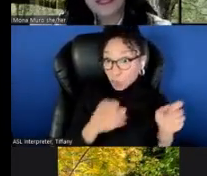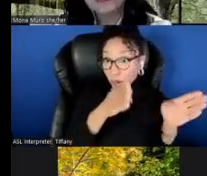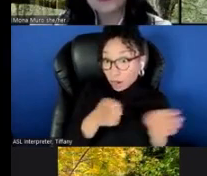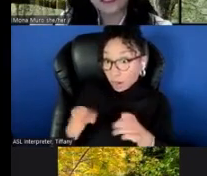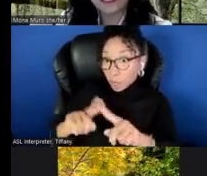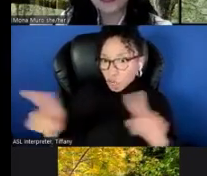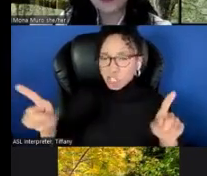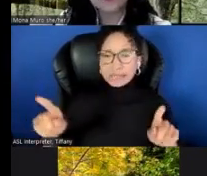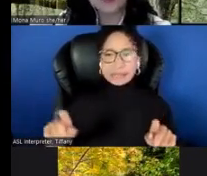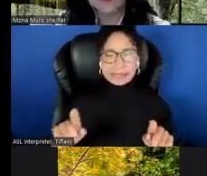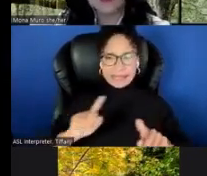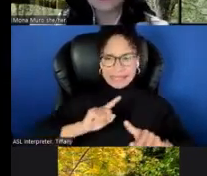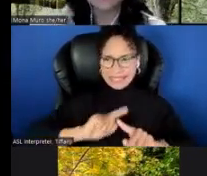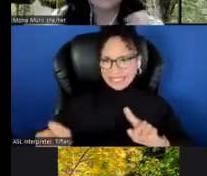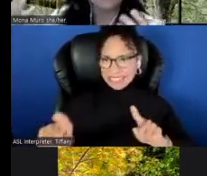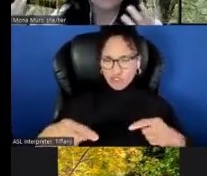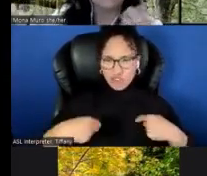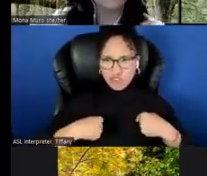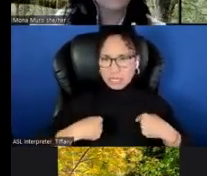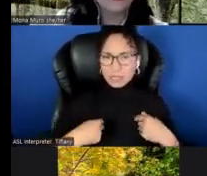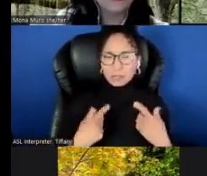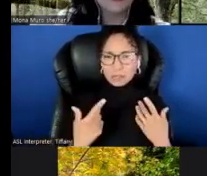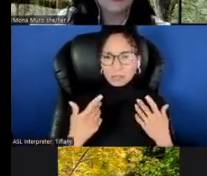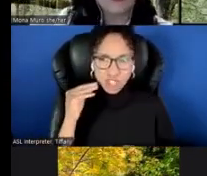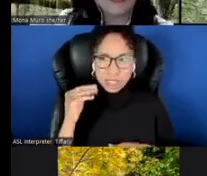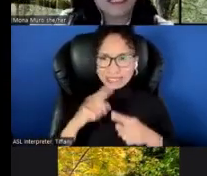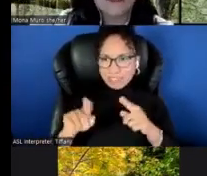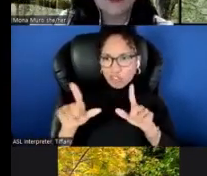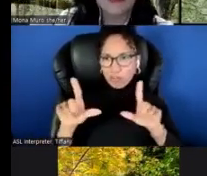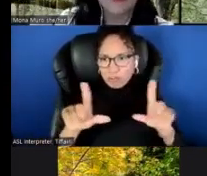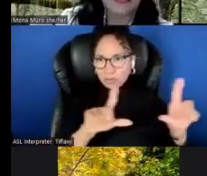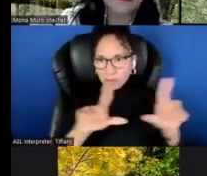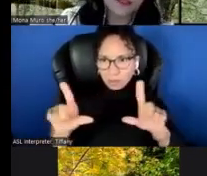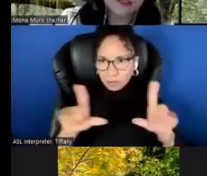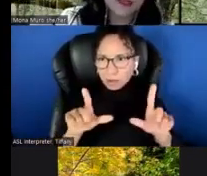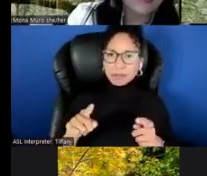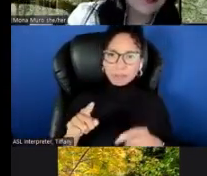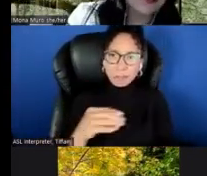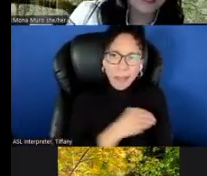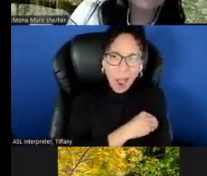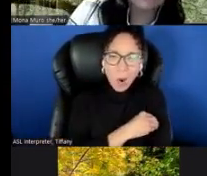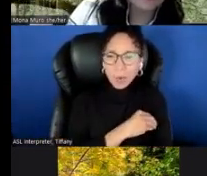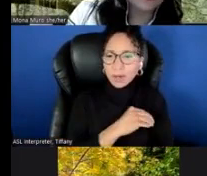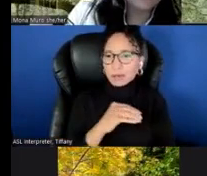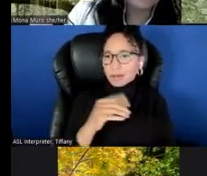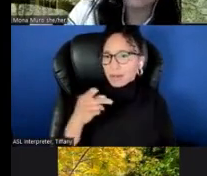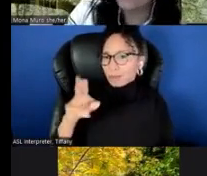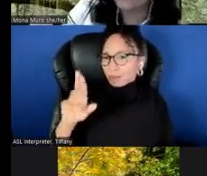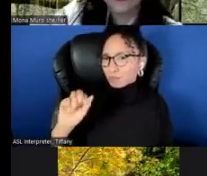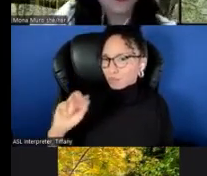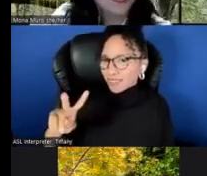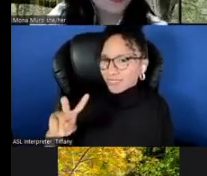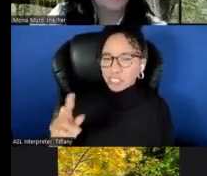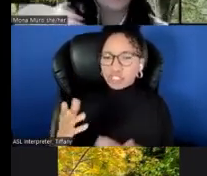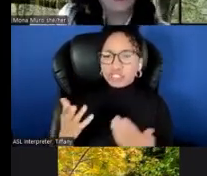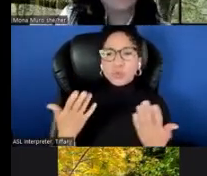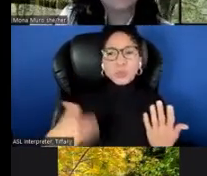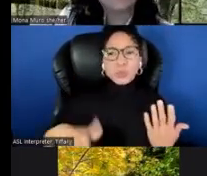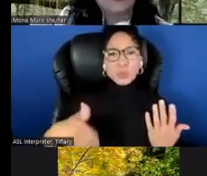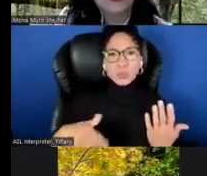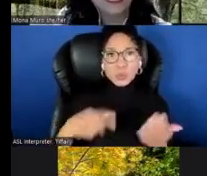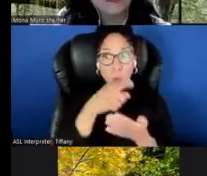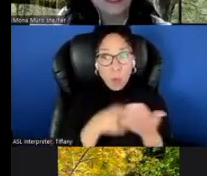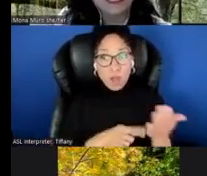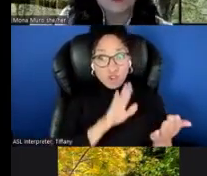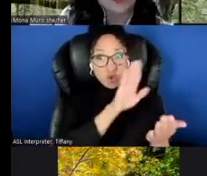those dynamics exist. And so I want us individually and as a collective to be mindful. What that looks like for you is going to be different than someone